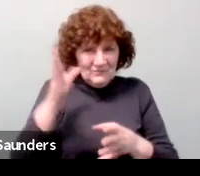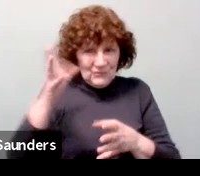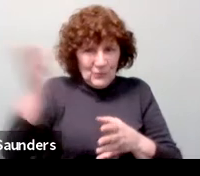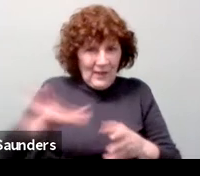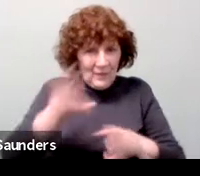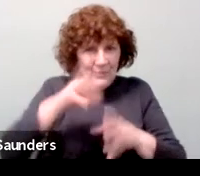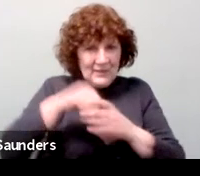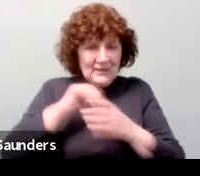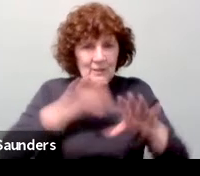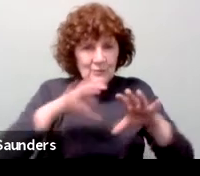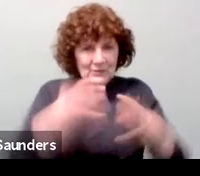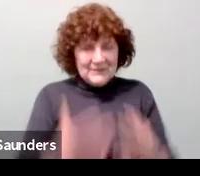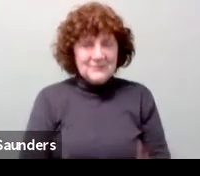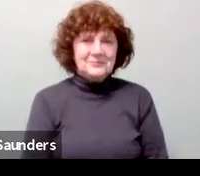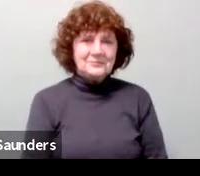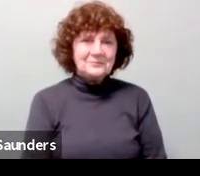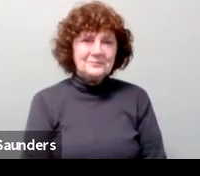Yihiratso.